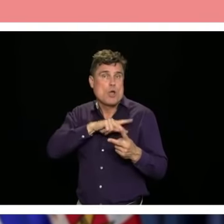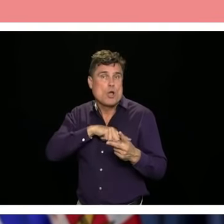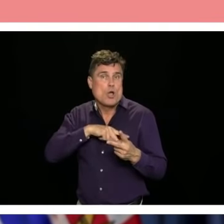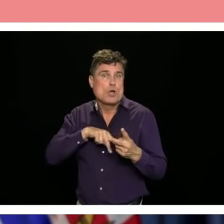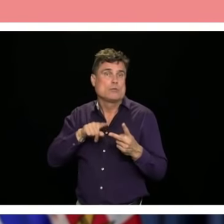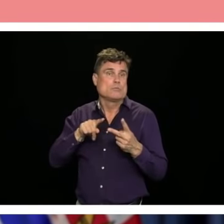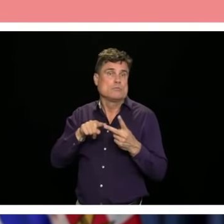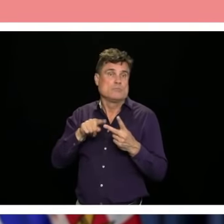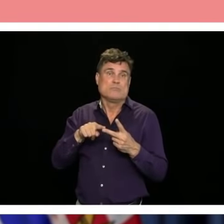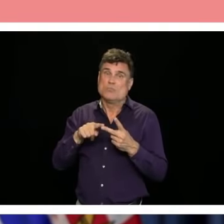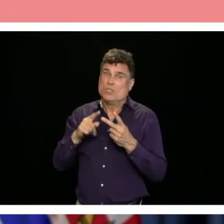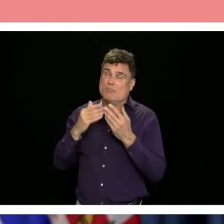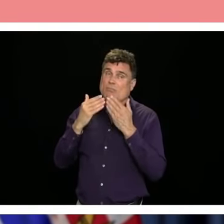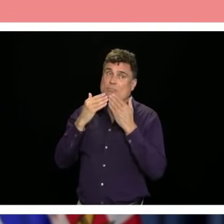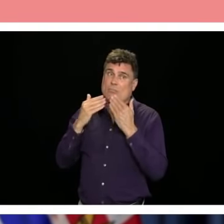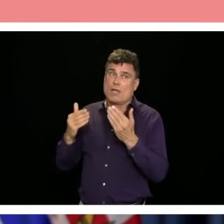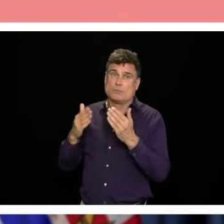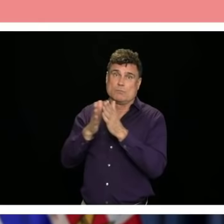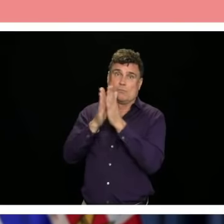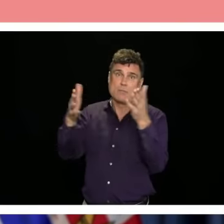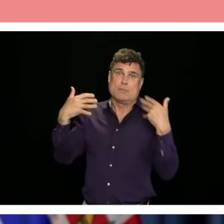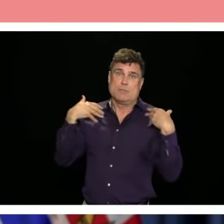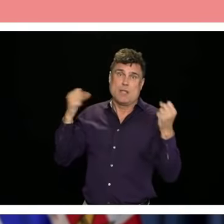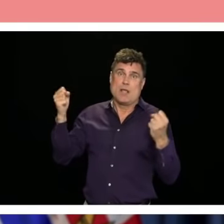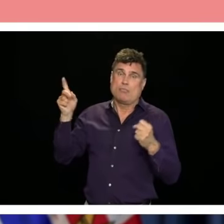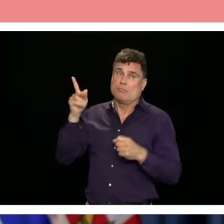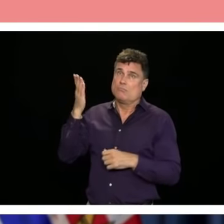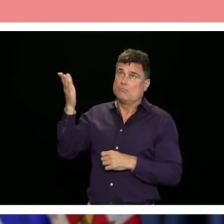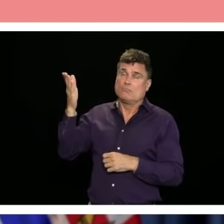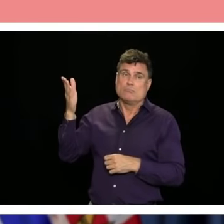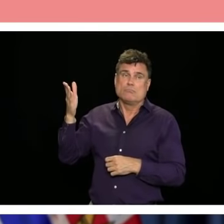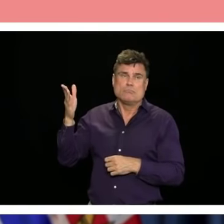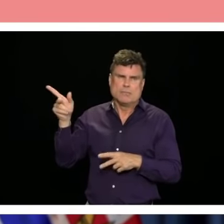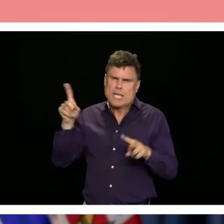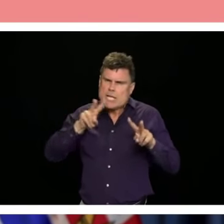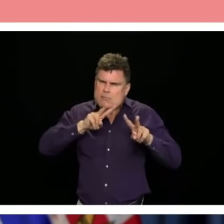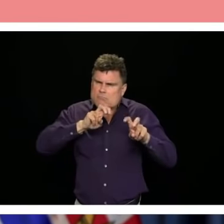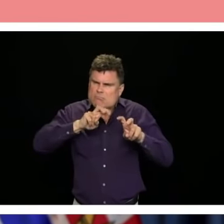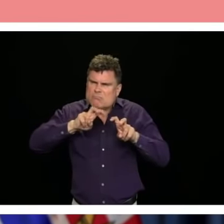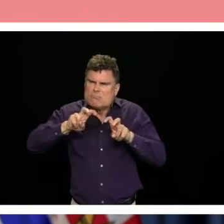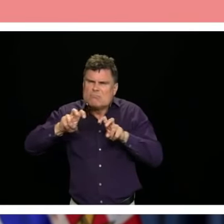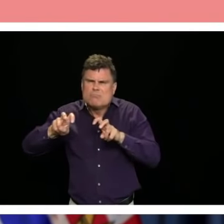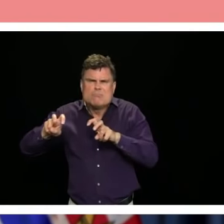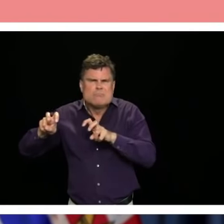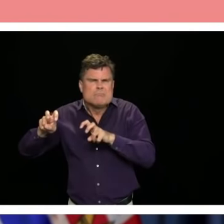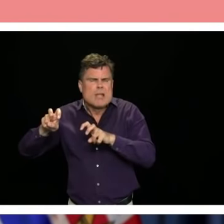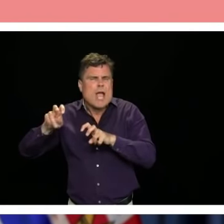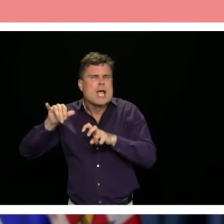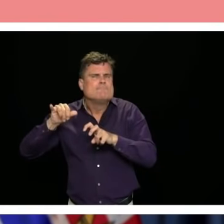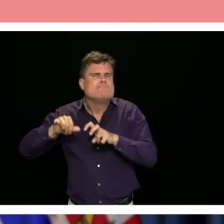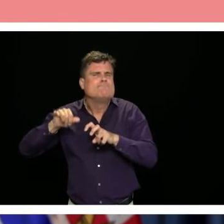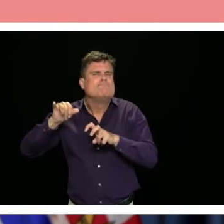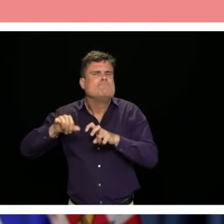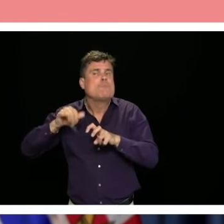identification of this as an issue. In the first half of March, this was identified as an issue as we saw transmission building